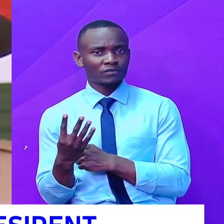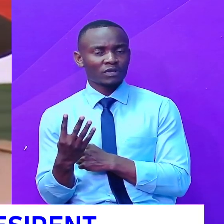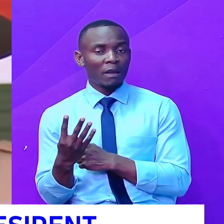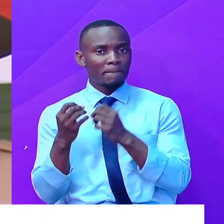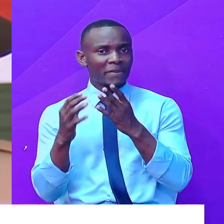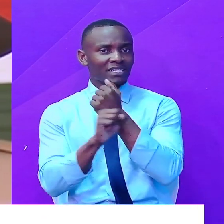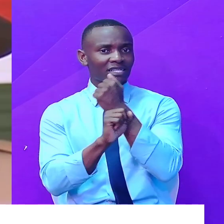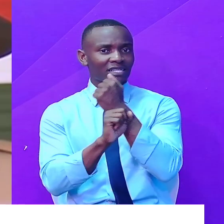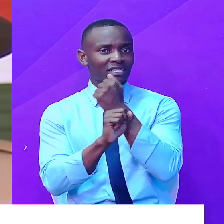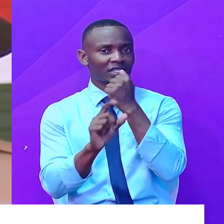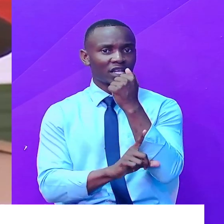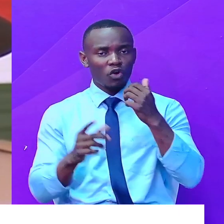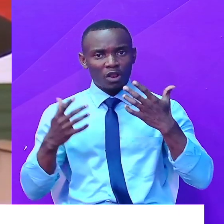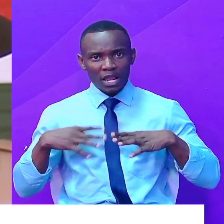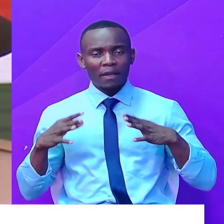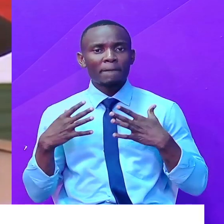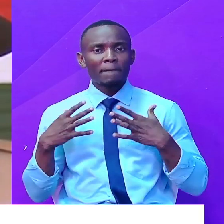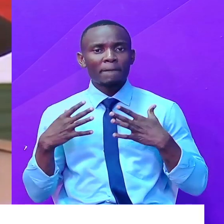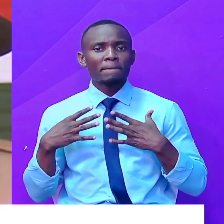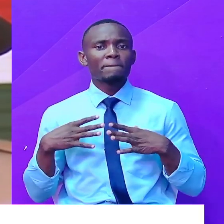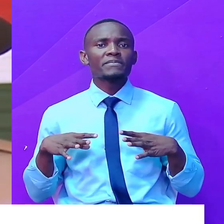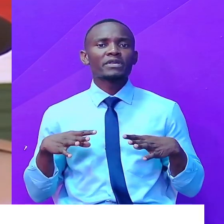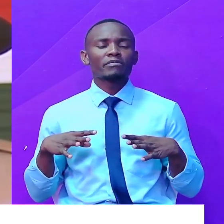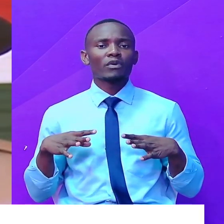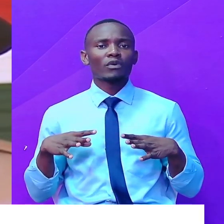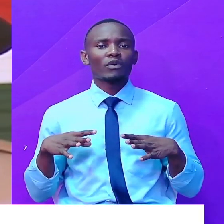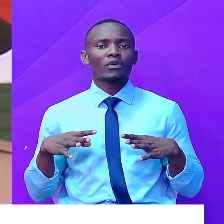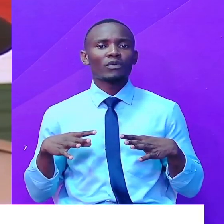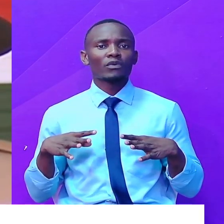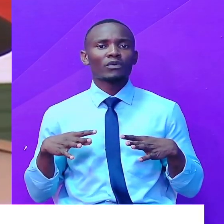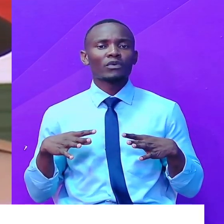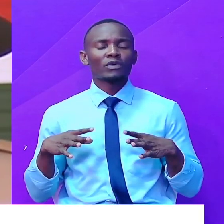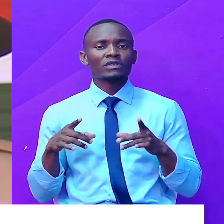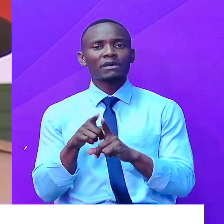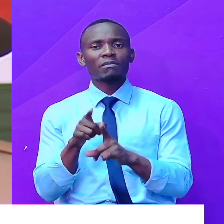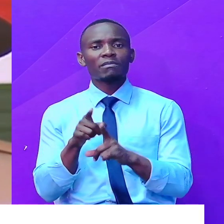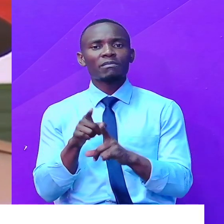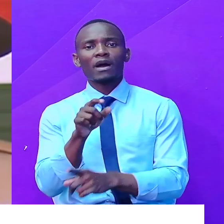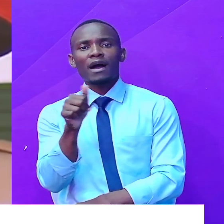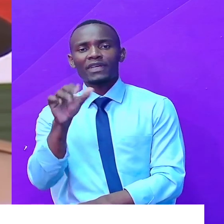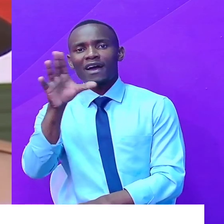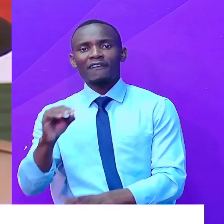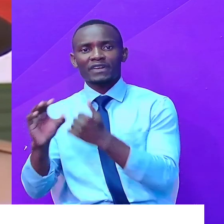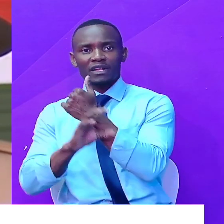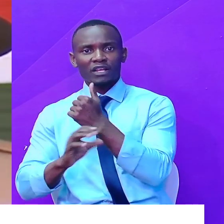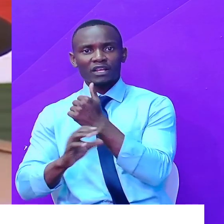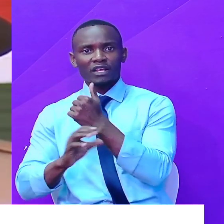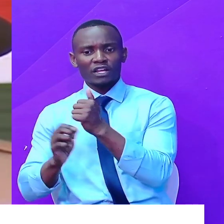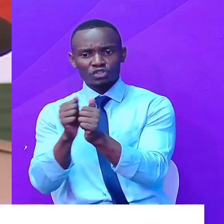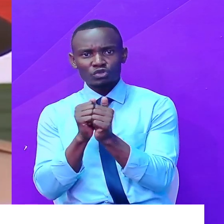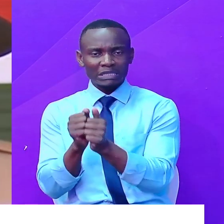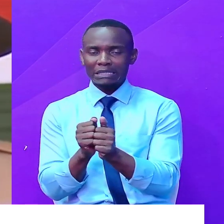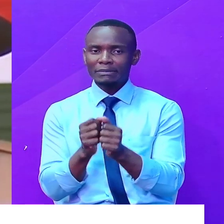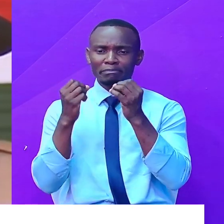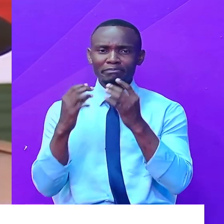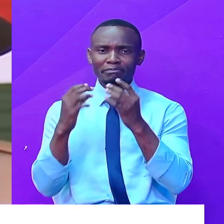riflemen, along with their brothers in arms from other African countries, were massacred by